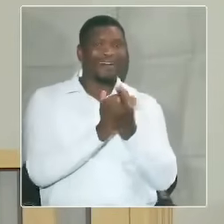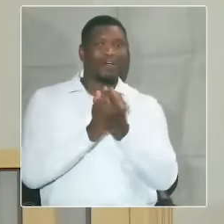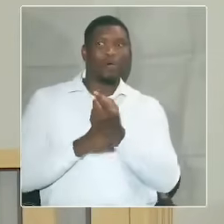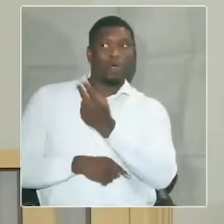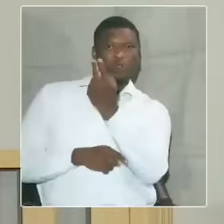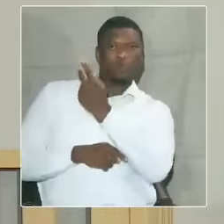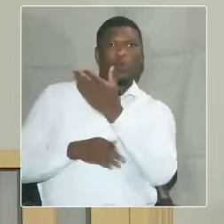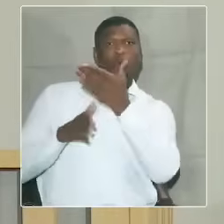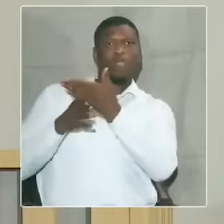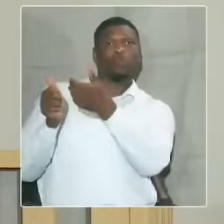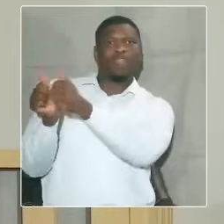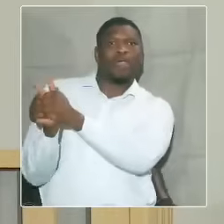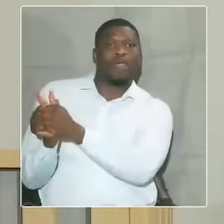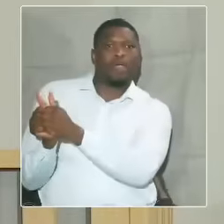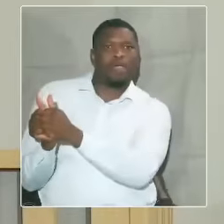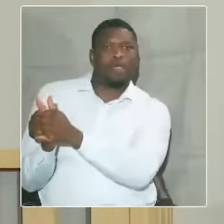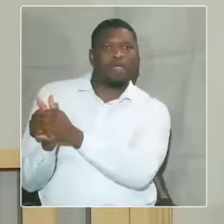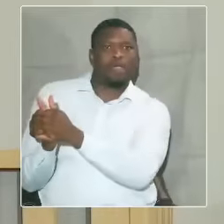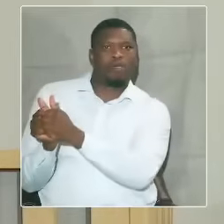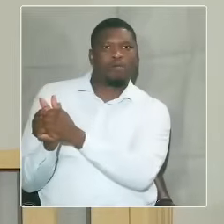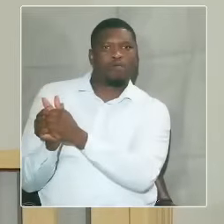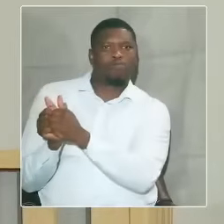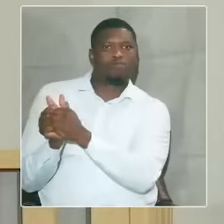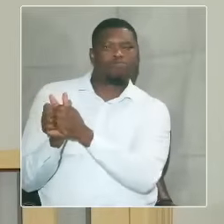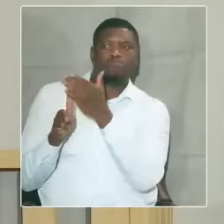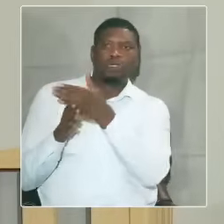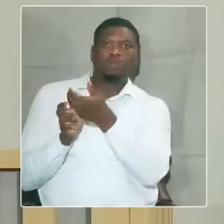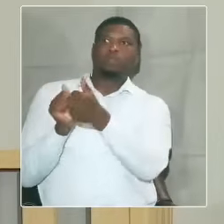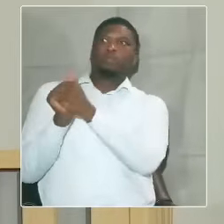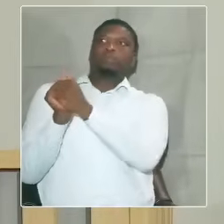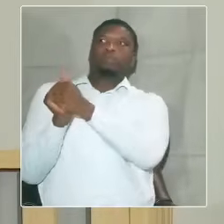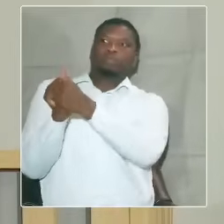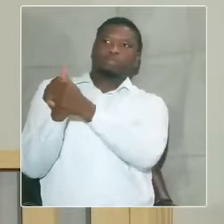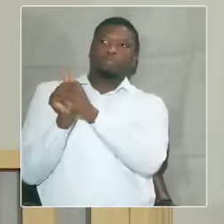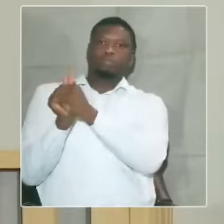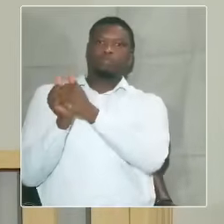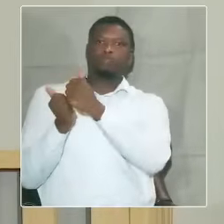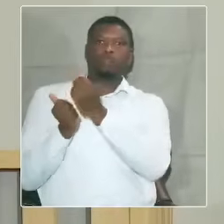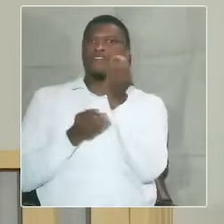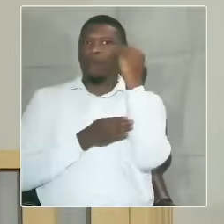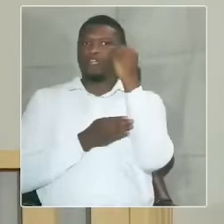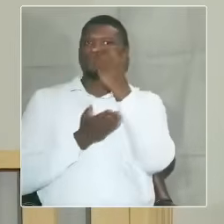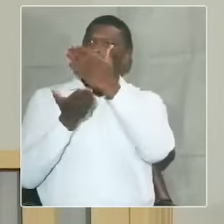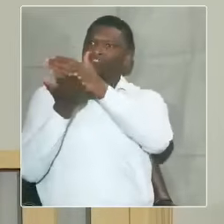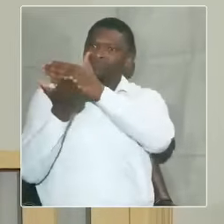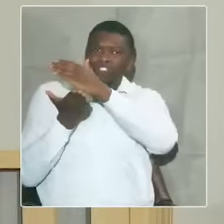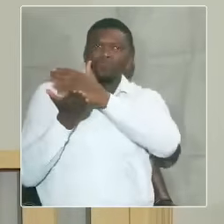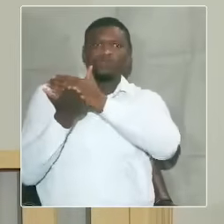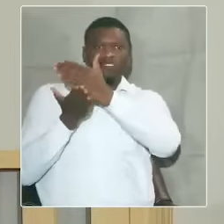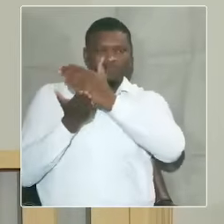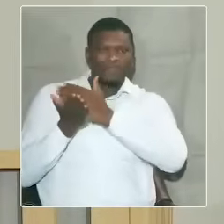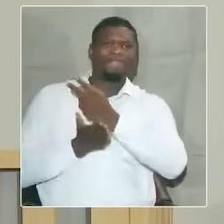areas where he says they are too close, they work together, they